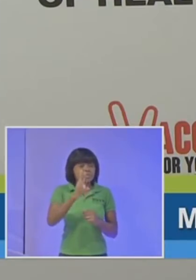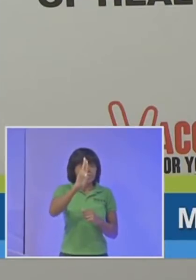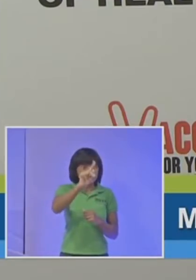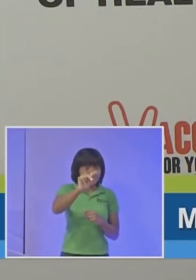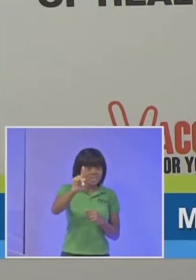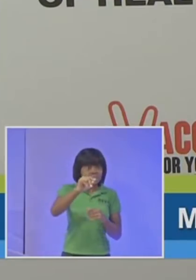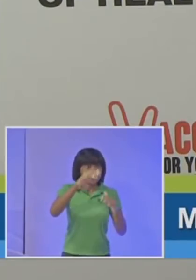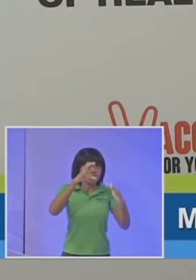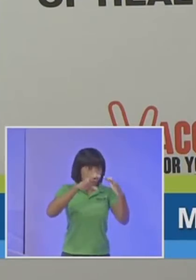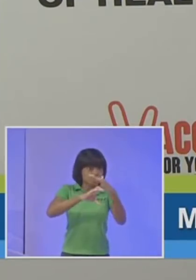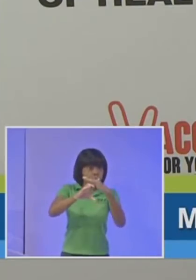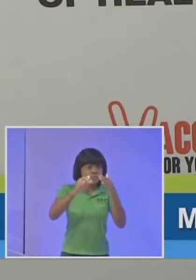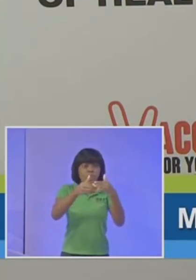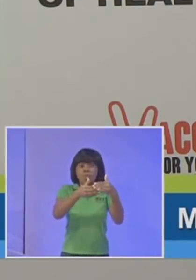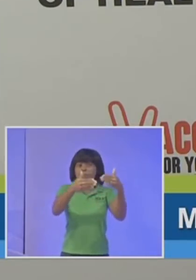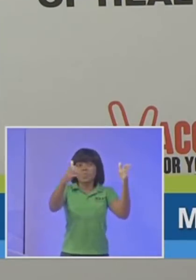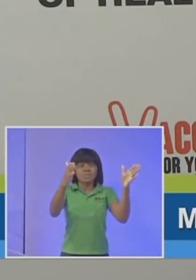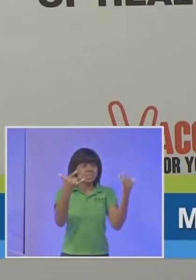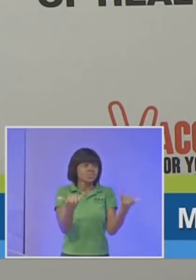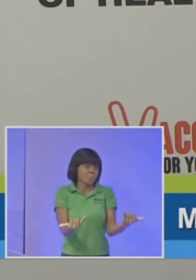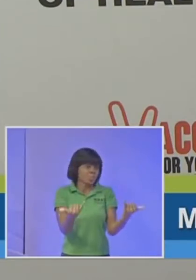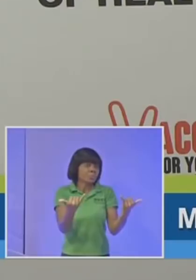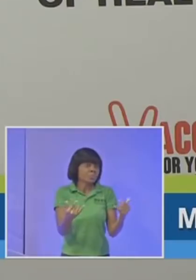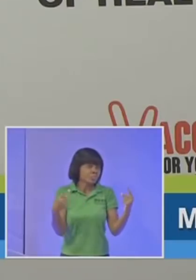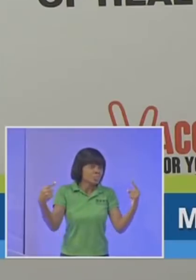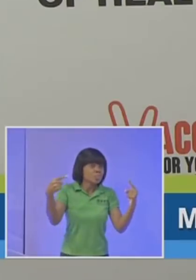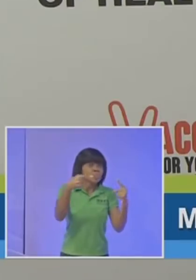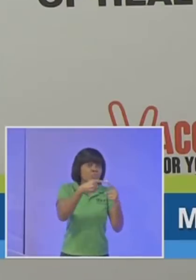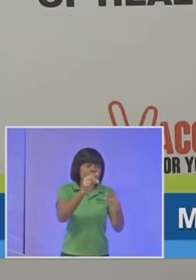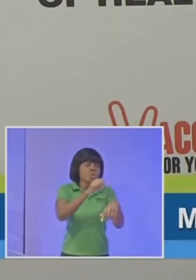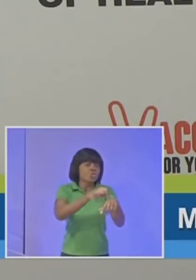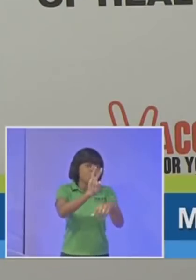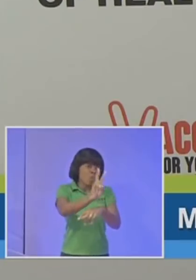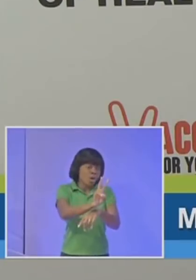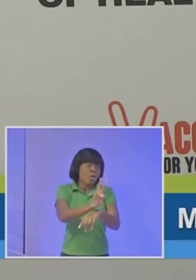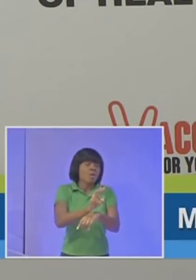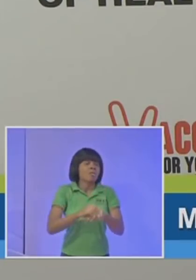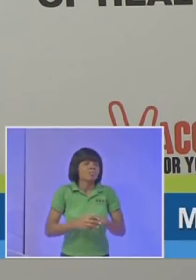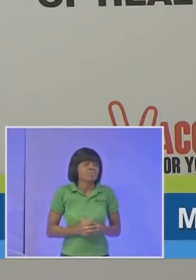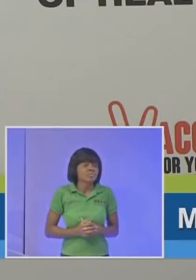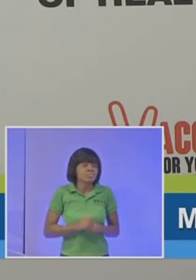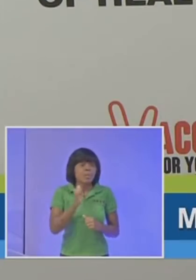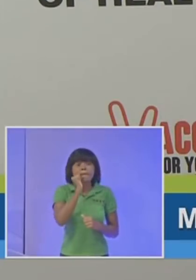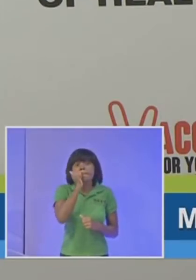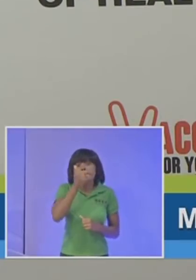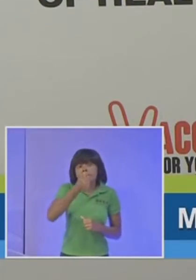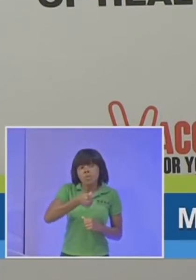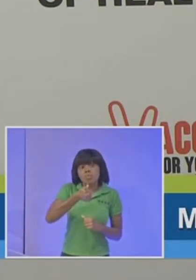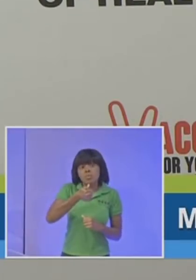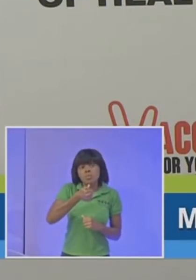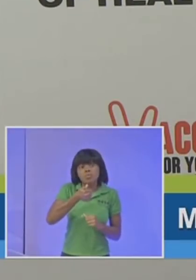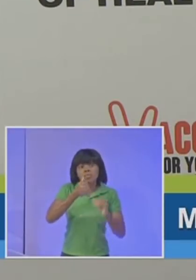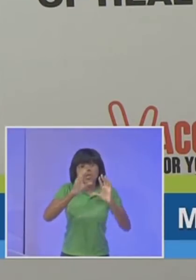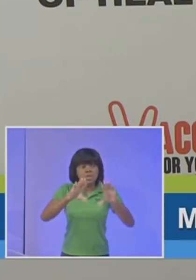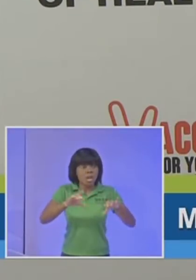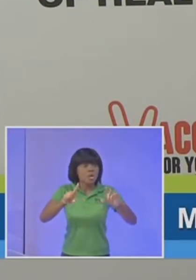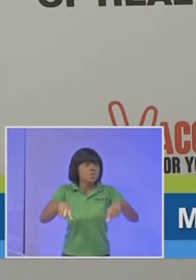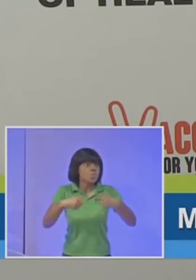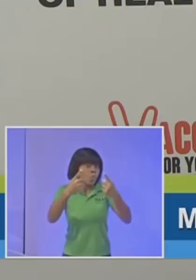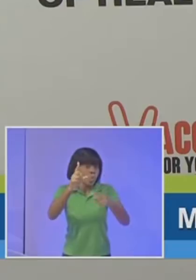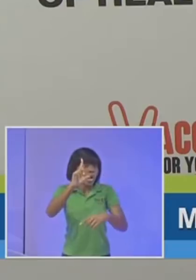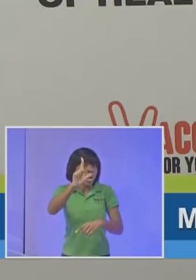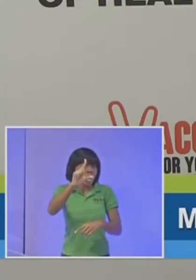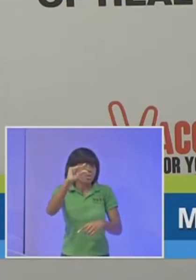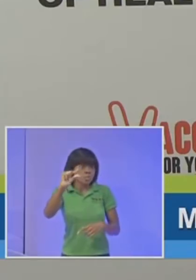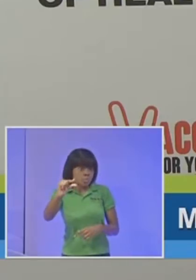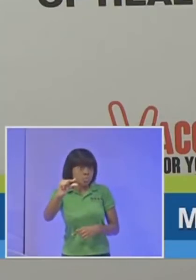campus is open right now until 3 p.m. And tomorrow, you can go to the Larry Gomes Stadium. Again, you can